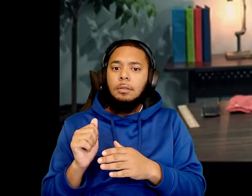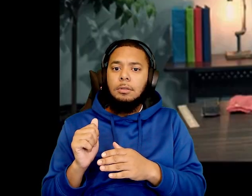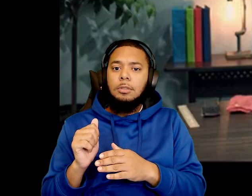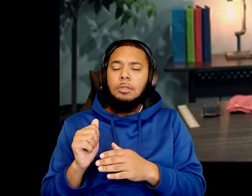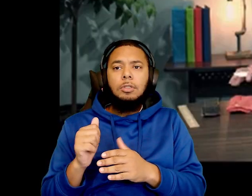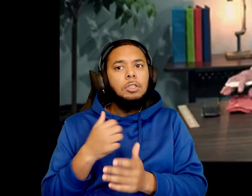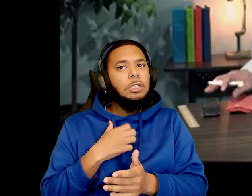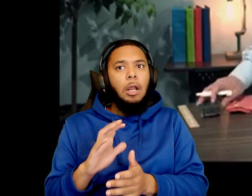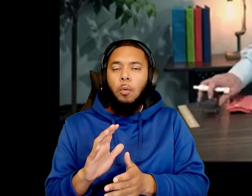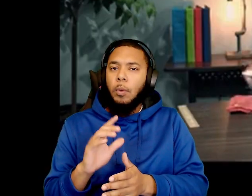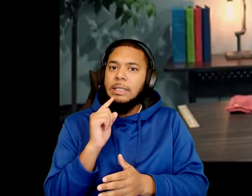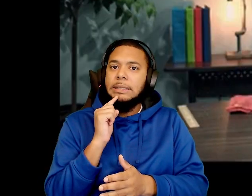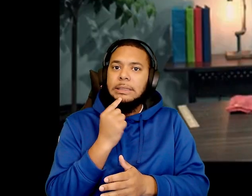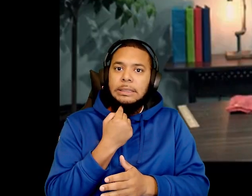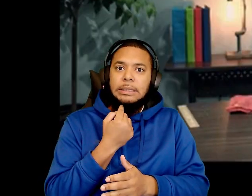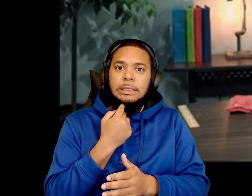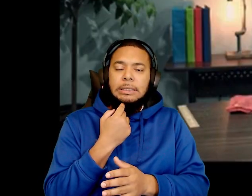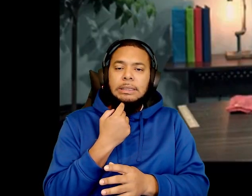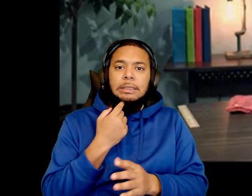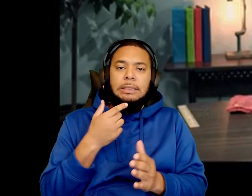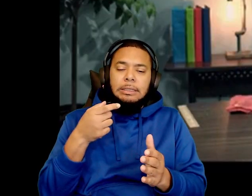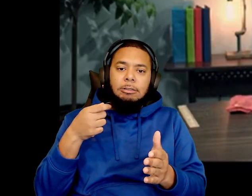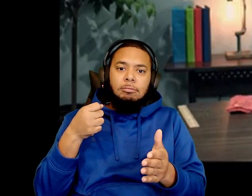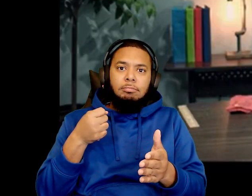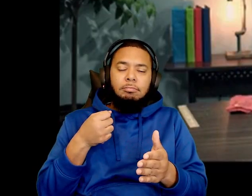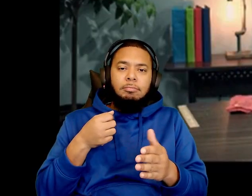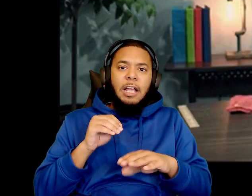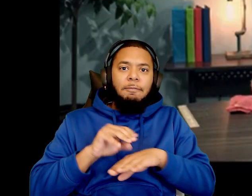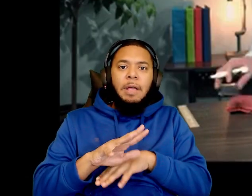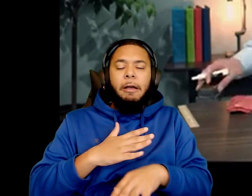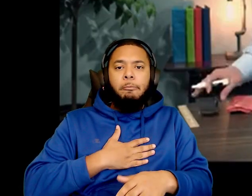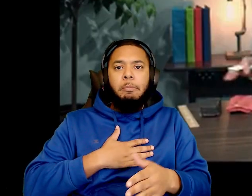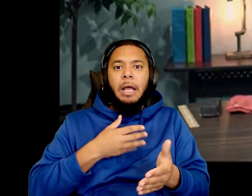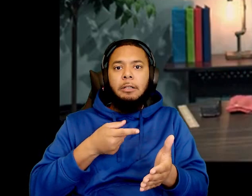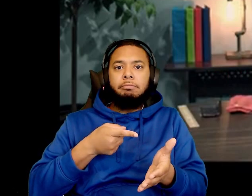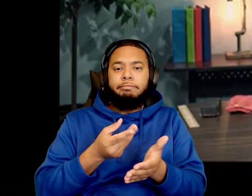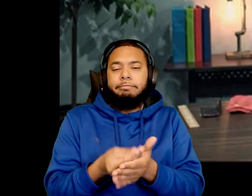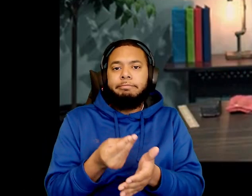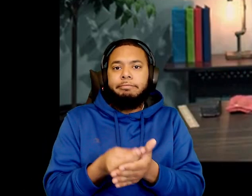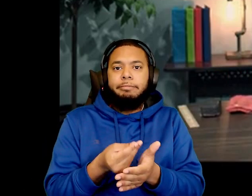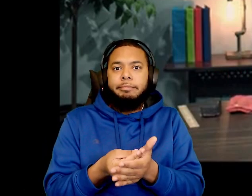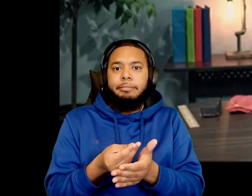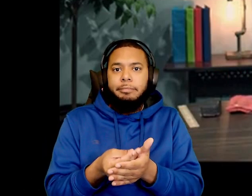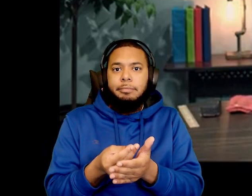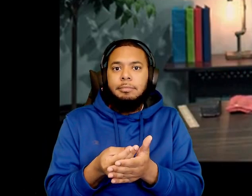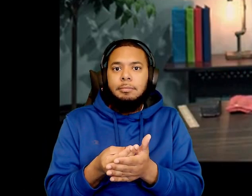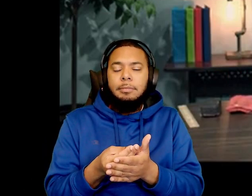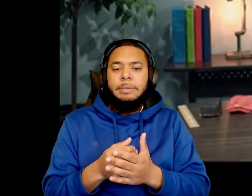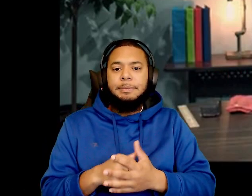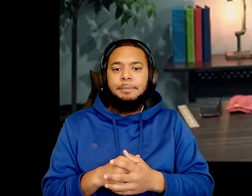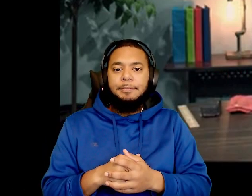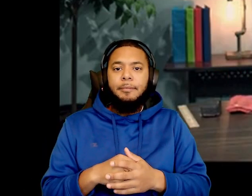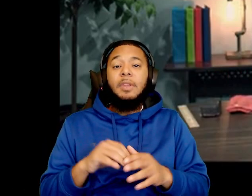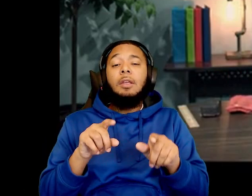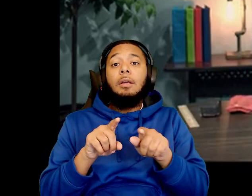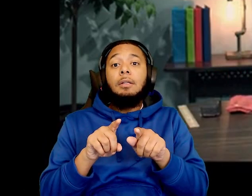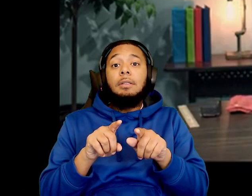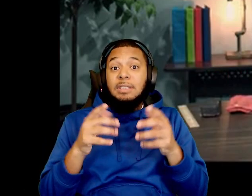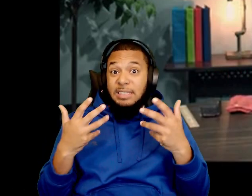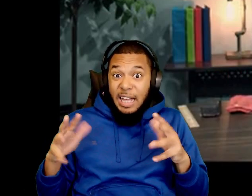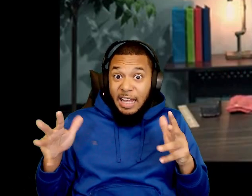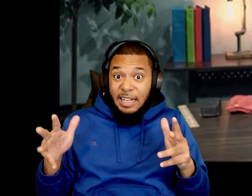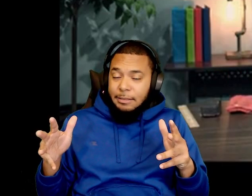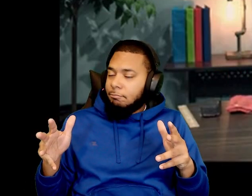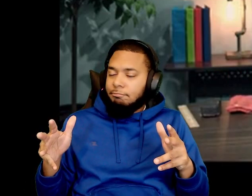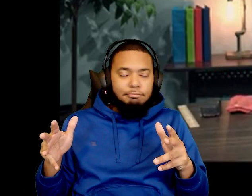annual expenditure. But that's not all, folks. You have to register your car with